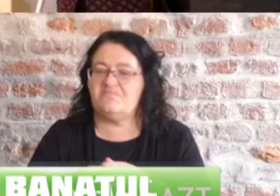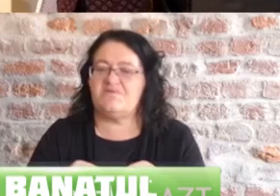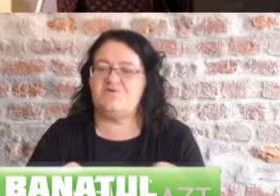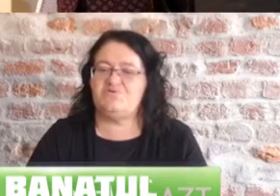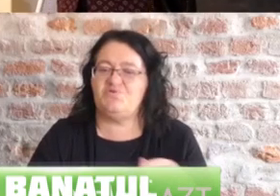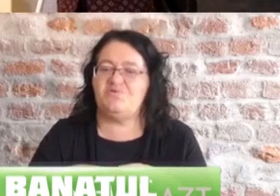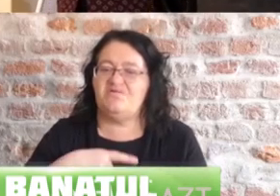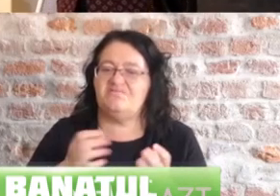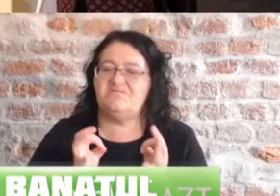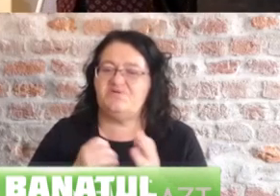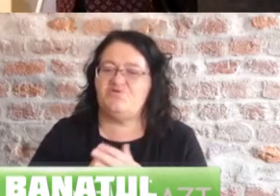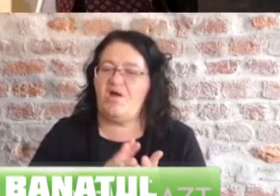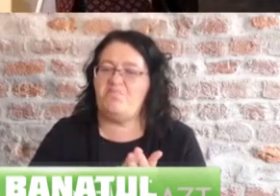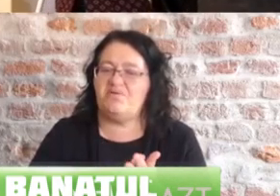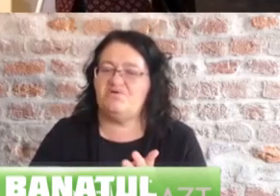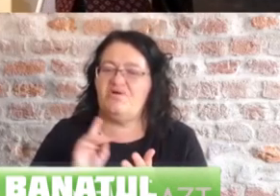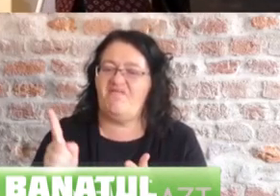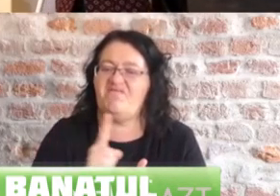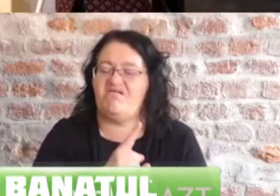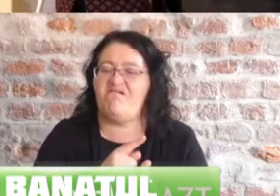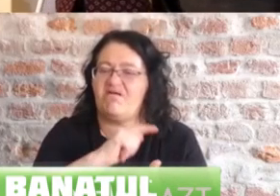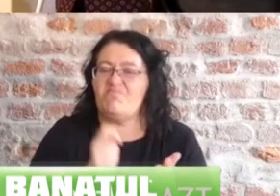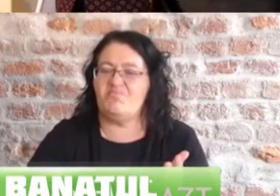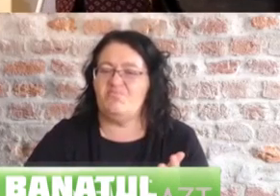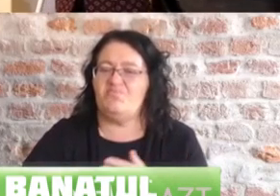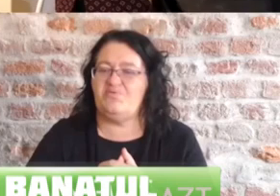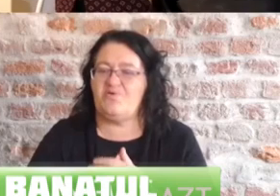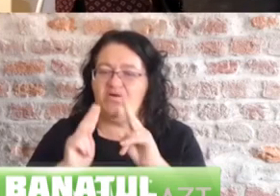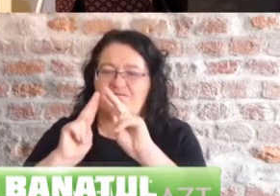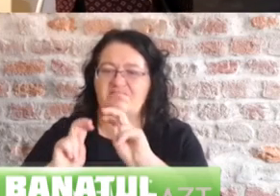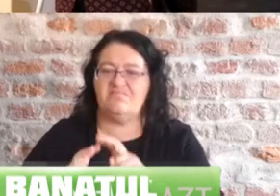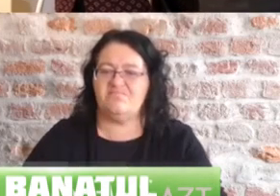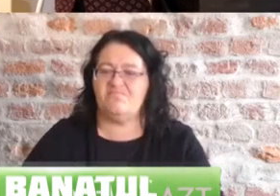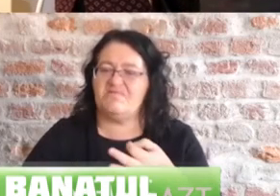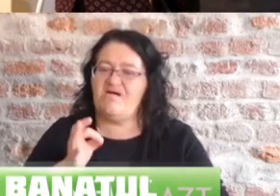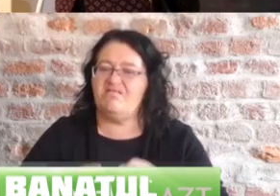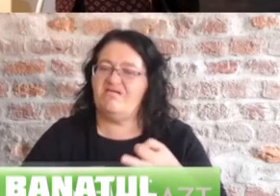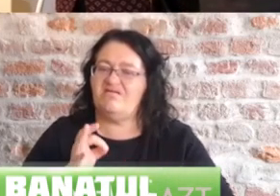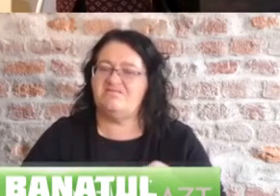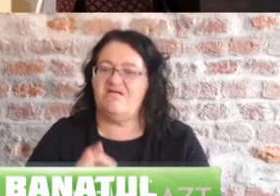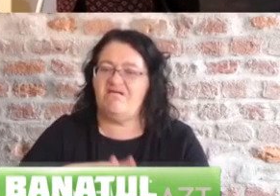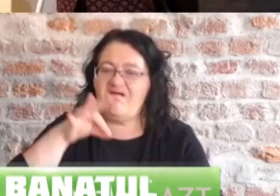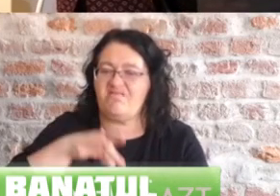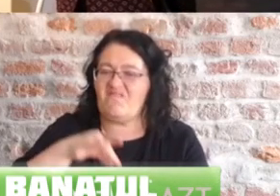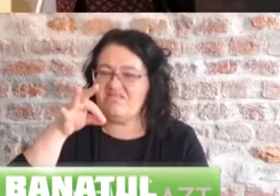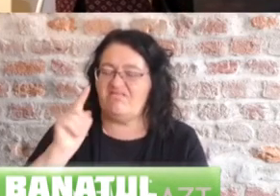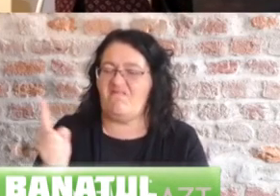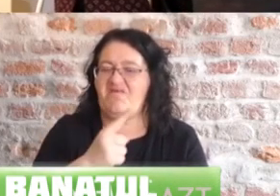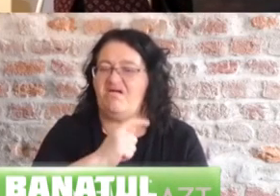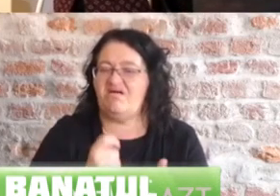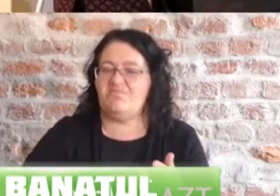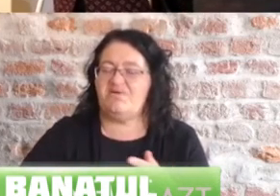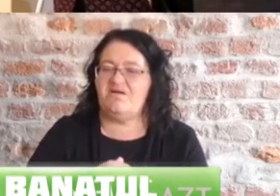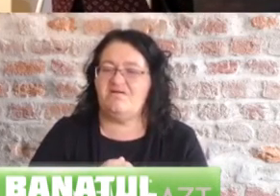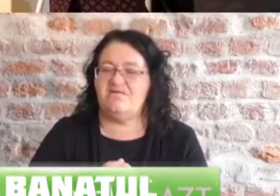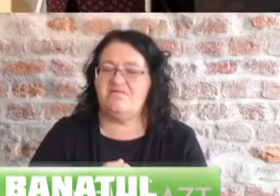The jury especially appreciated the projects that researched, analyzed, and creatively reflected